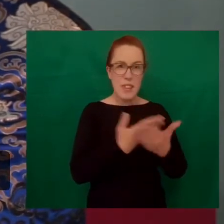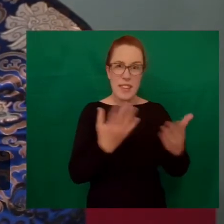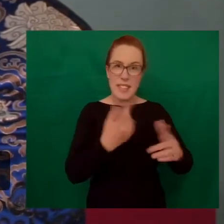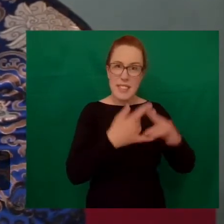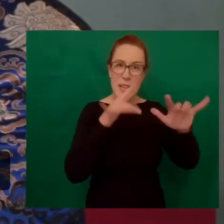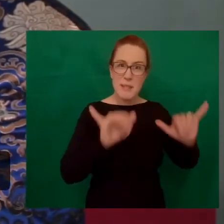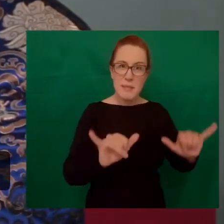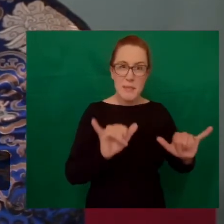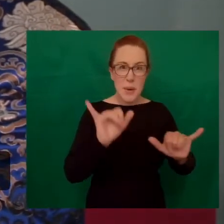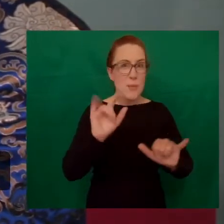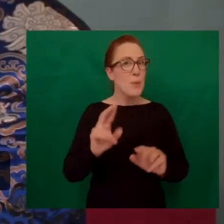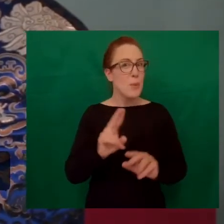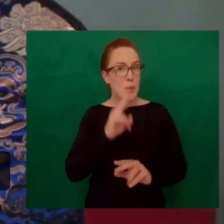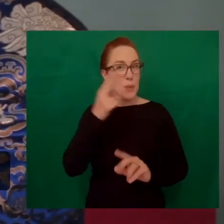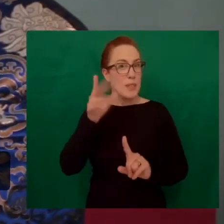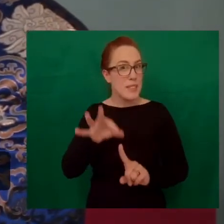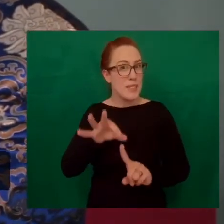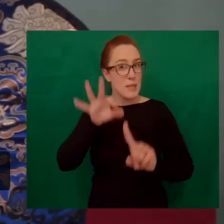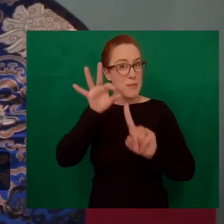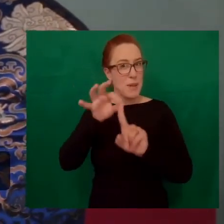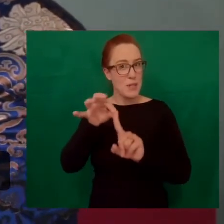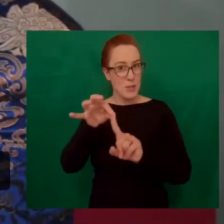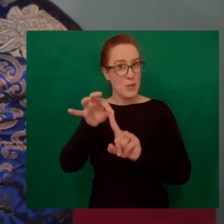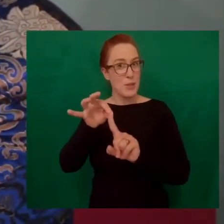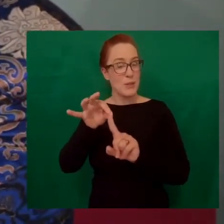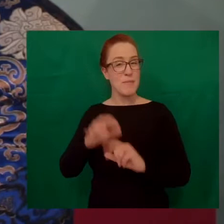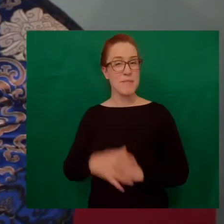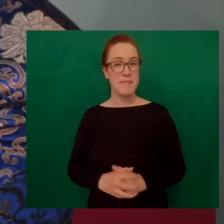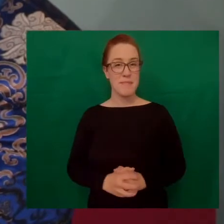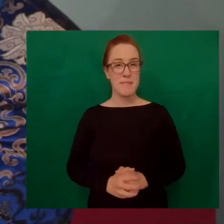something entirely fantastically their own.